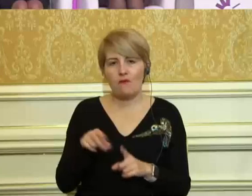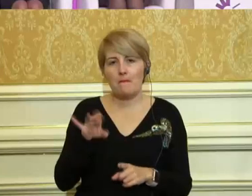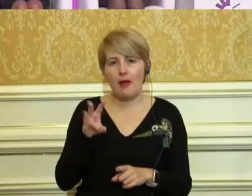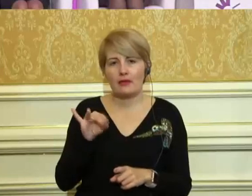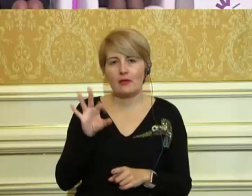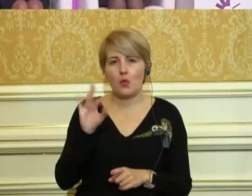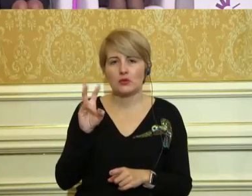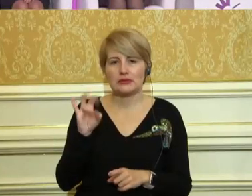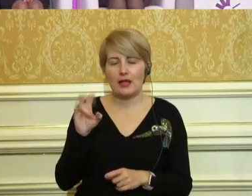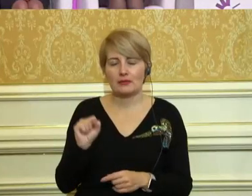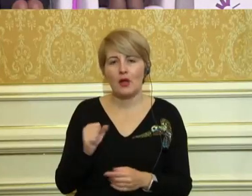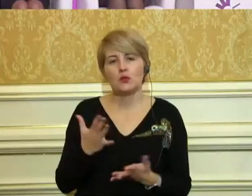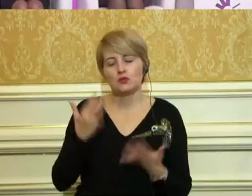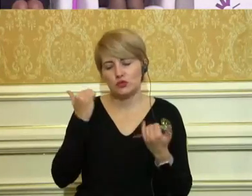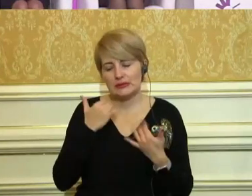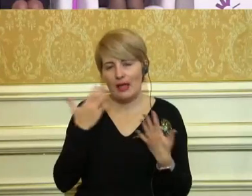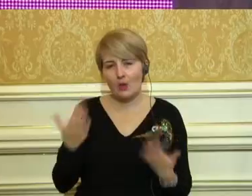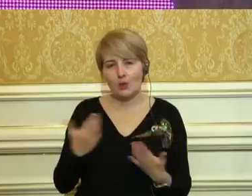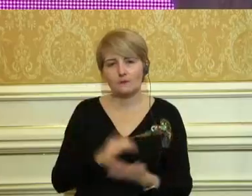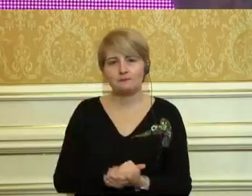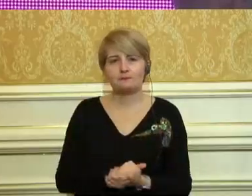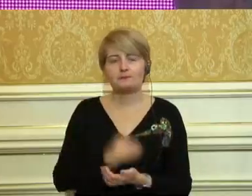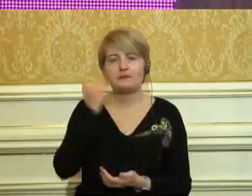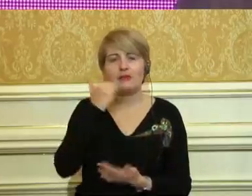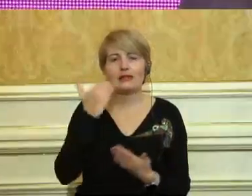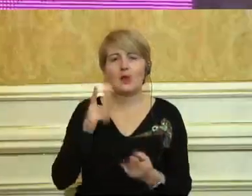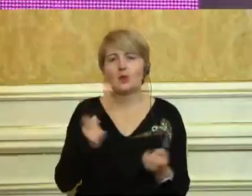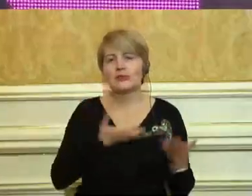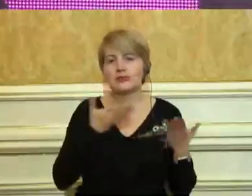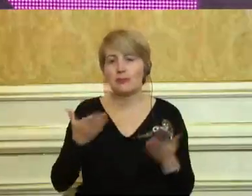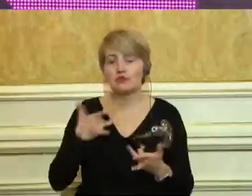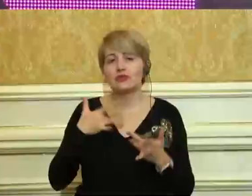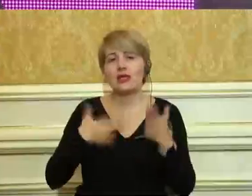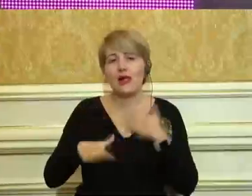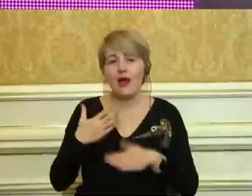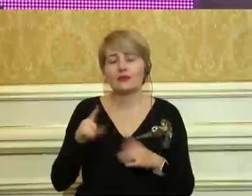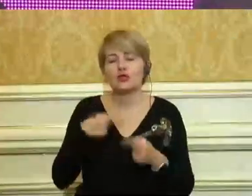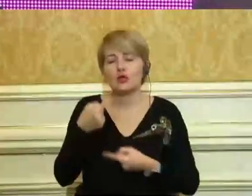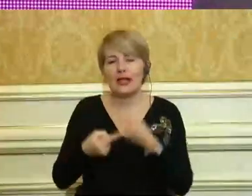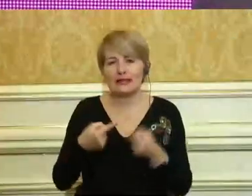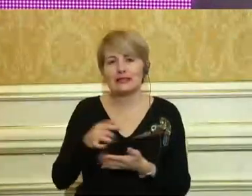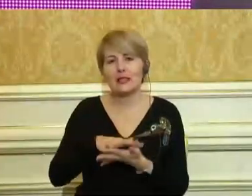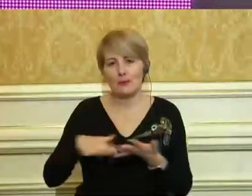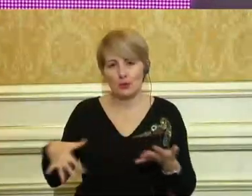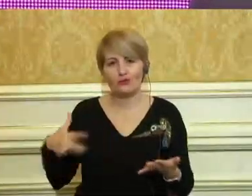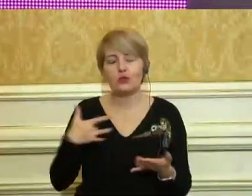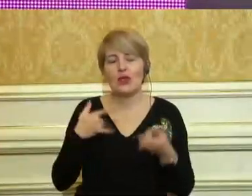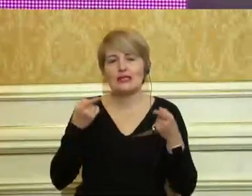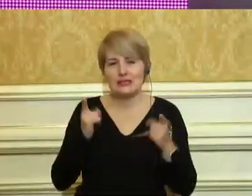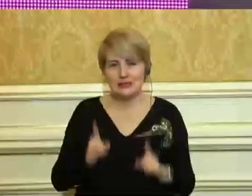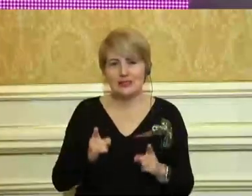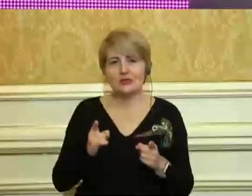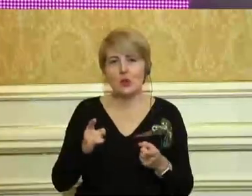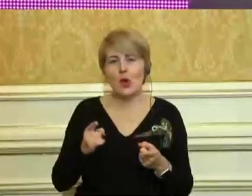so-called financial inequalities. So the floor is yours. So thank you for the invitation. And I'm very happy that this tradition